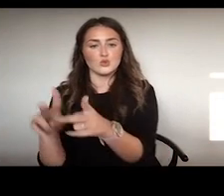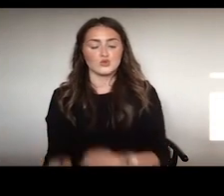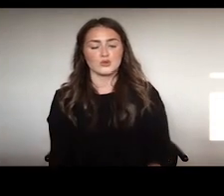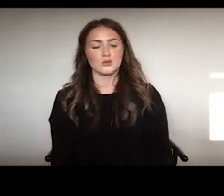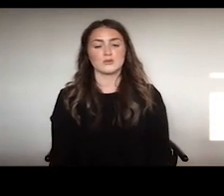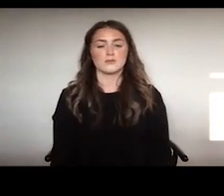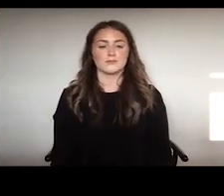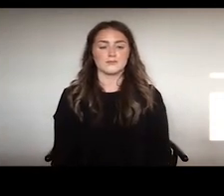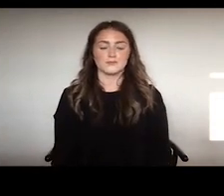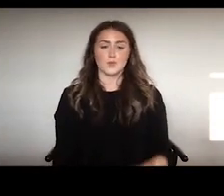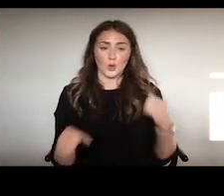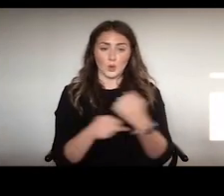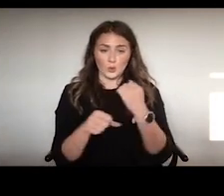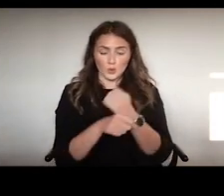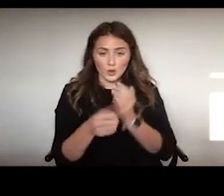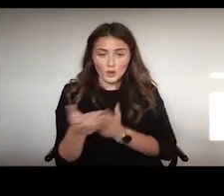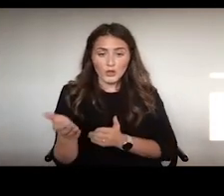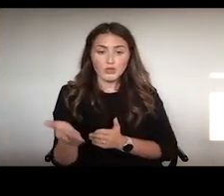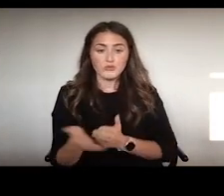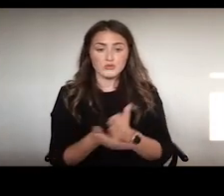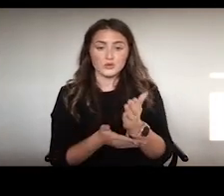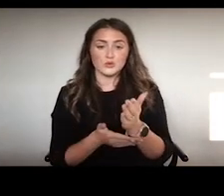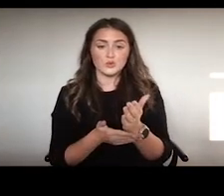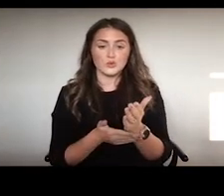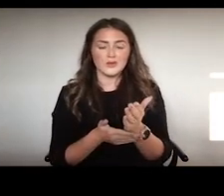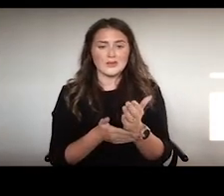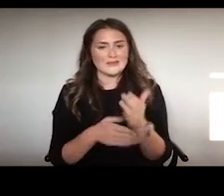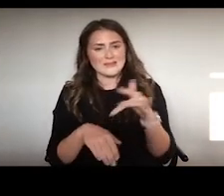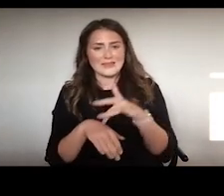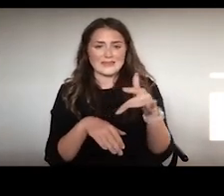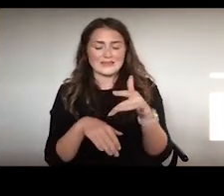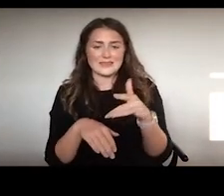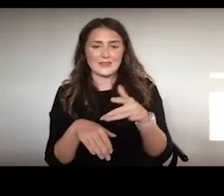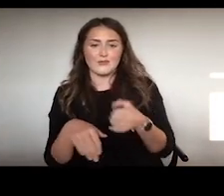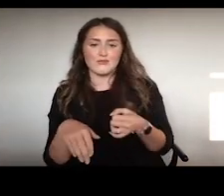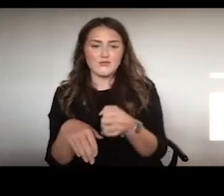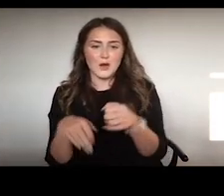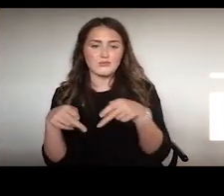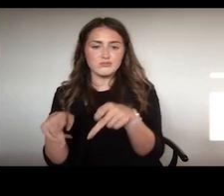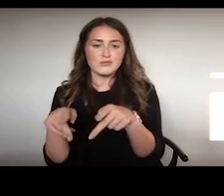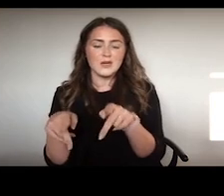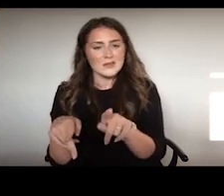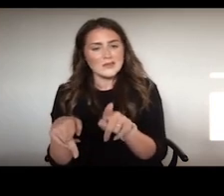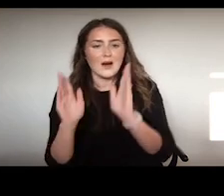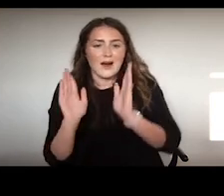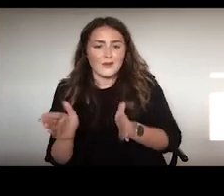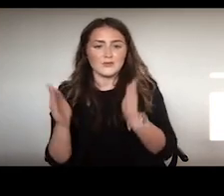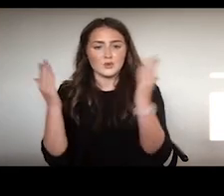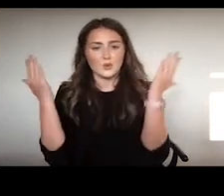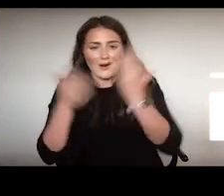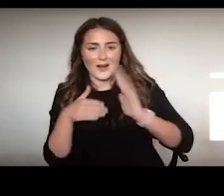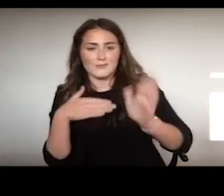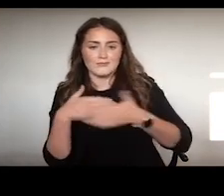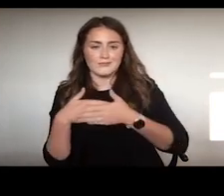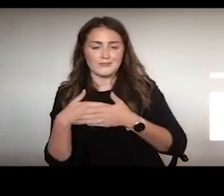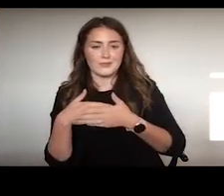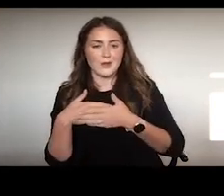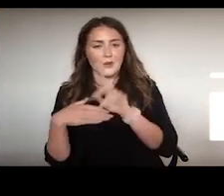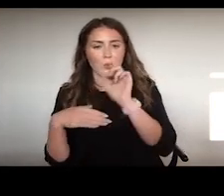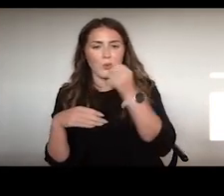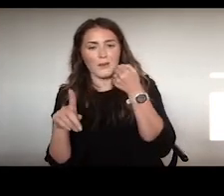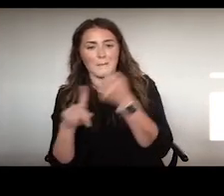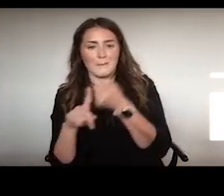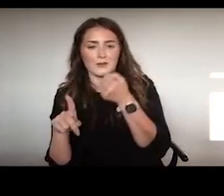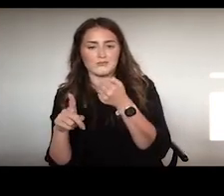temporarily diverted or changed. When we carry out work next to sensitive railway lines, there may also be some weekend or